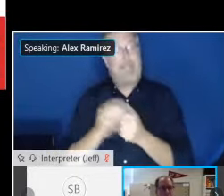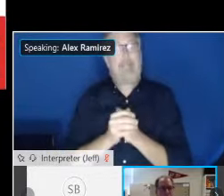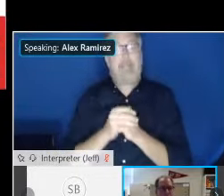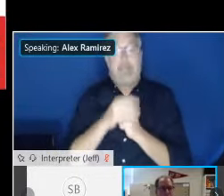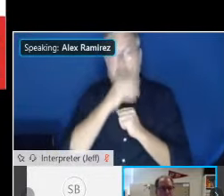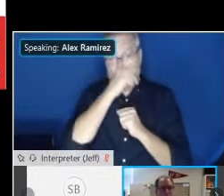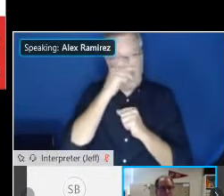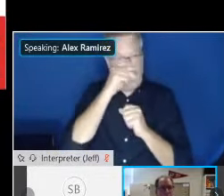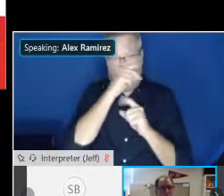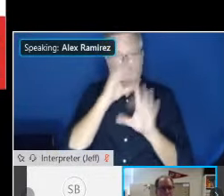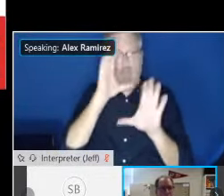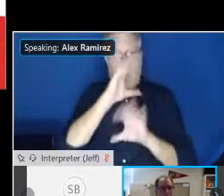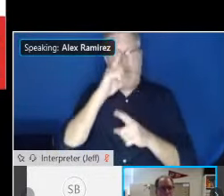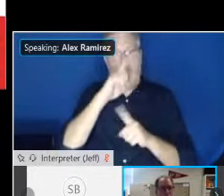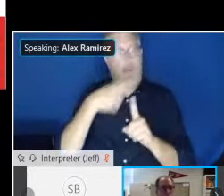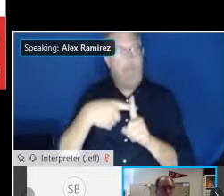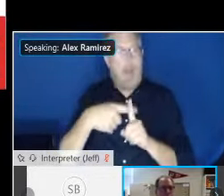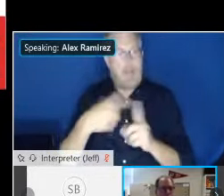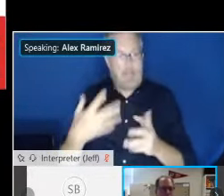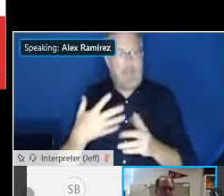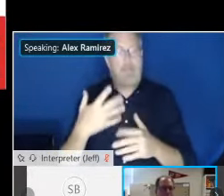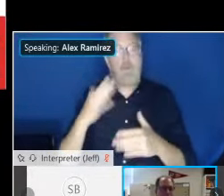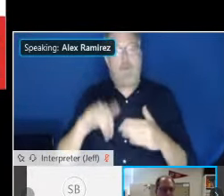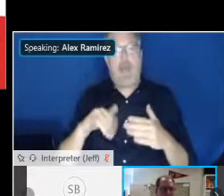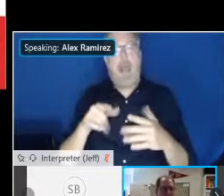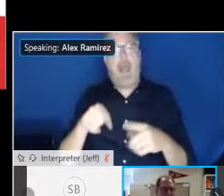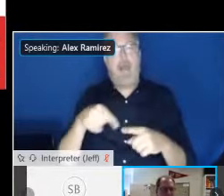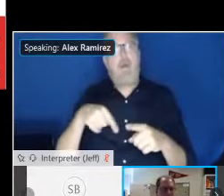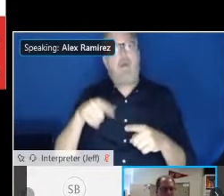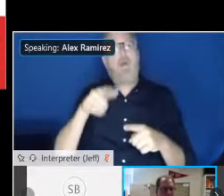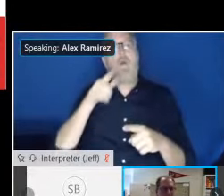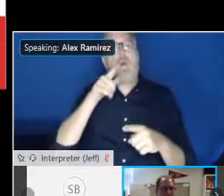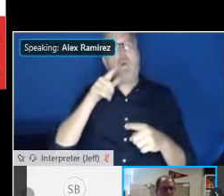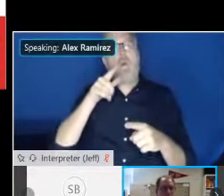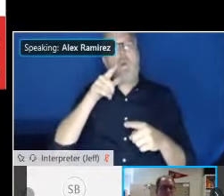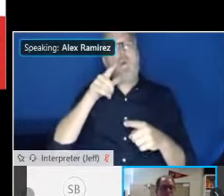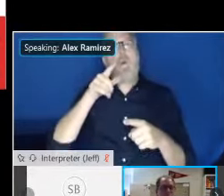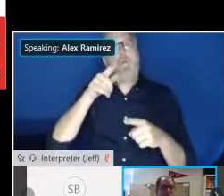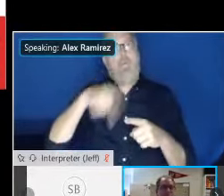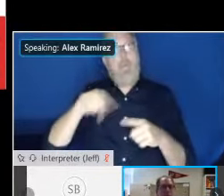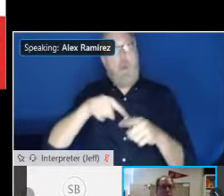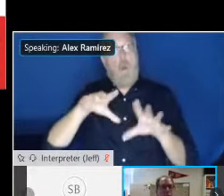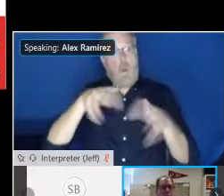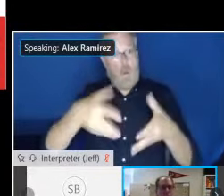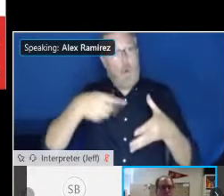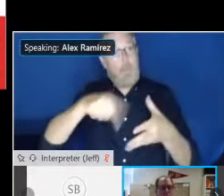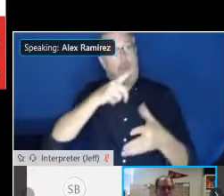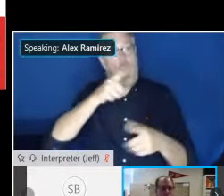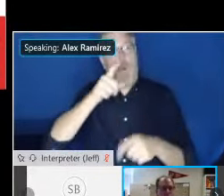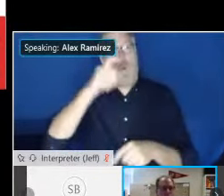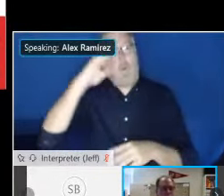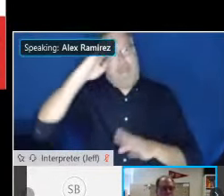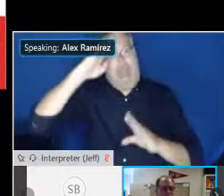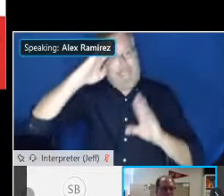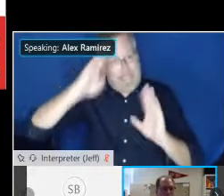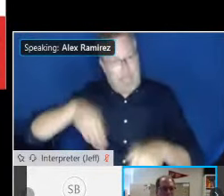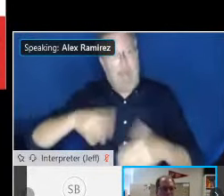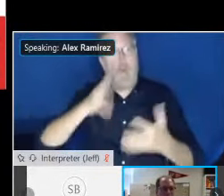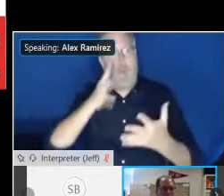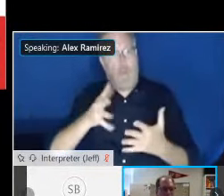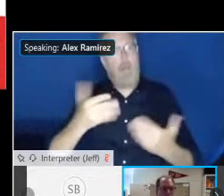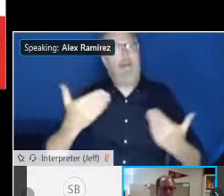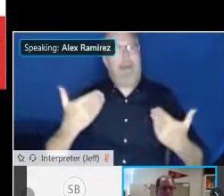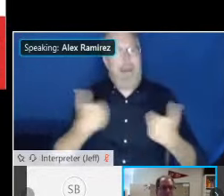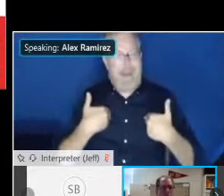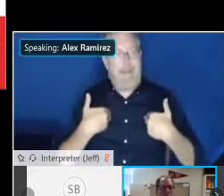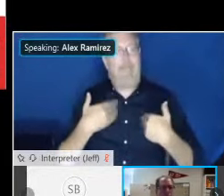our denominator is now mostly those who we expect to be positive, which means our numerator, that top part, the